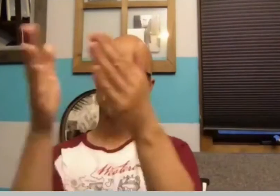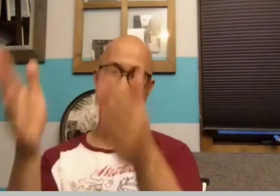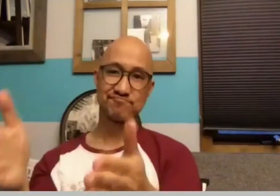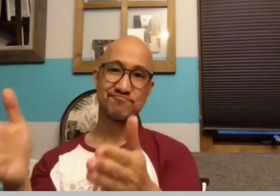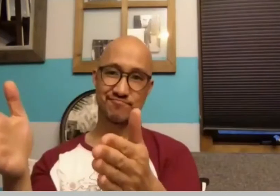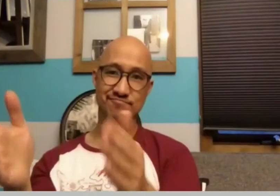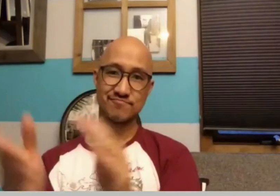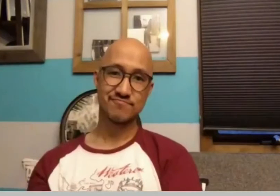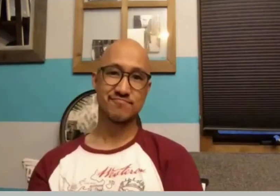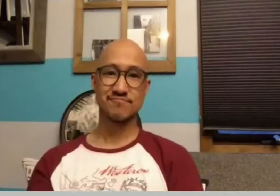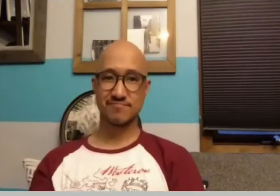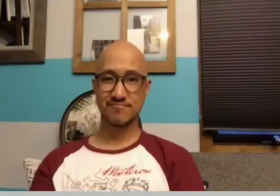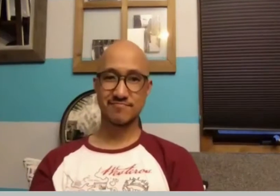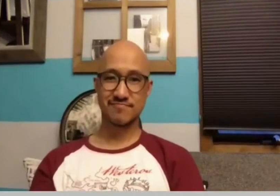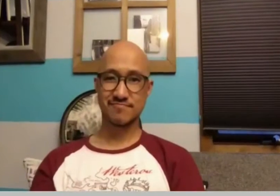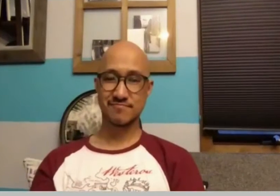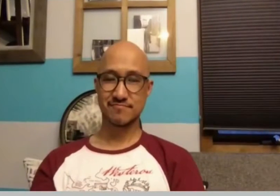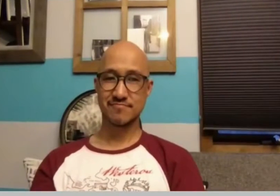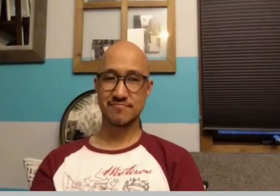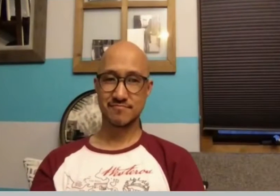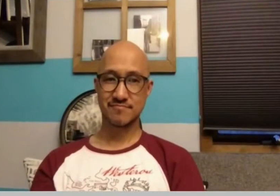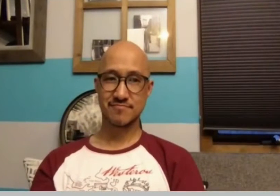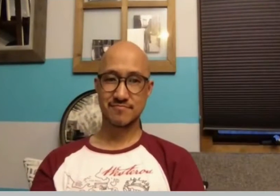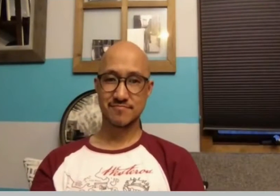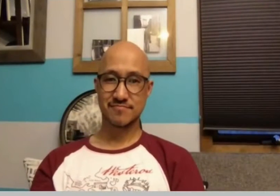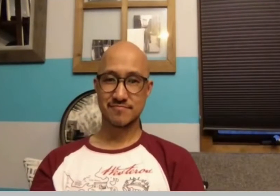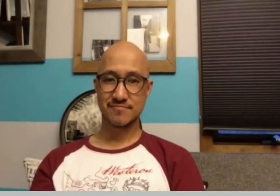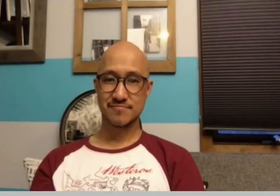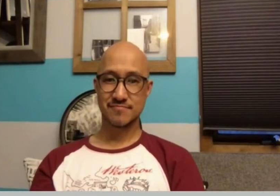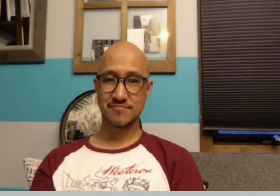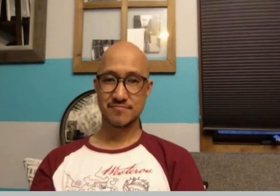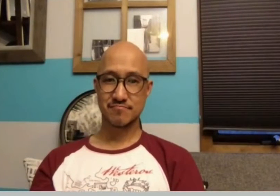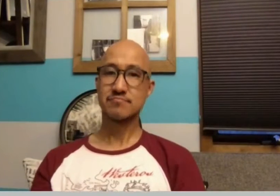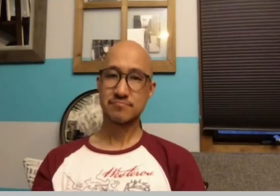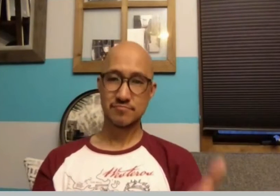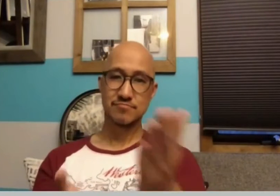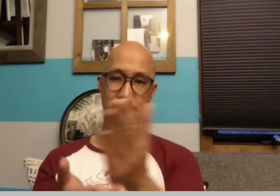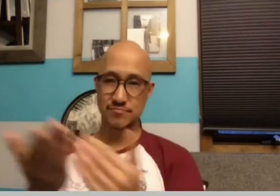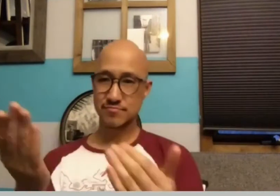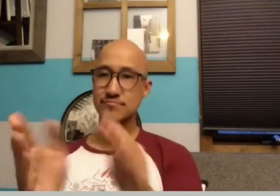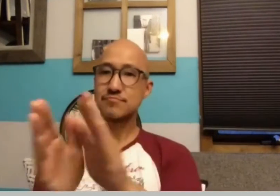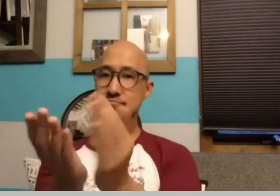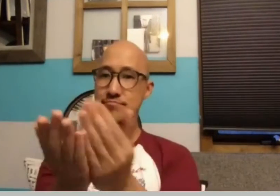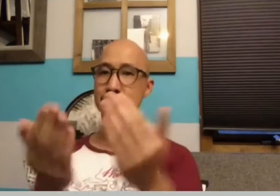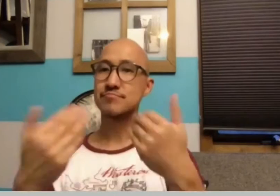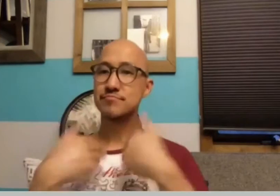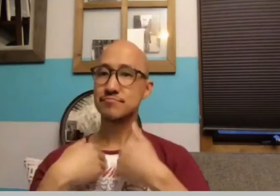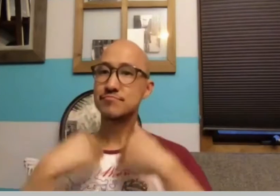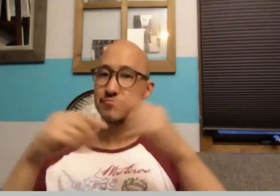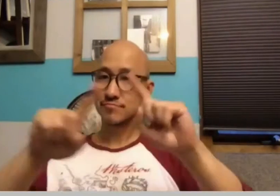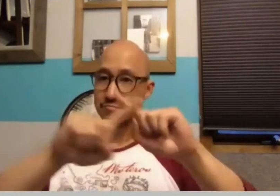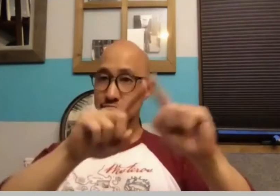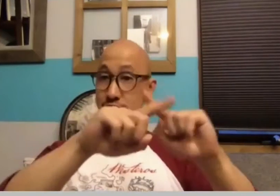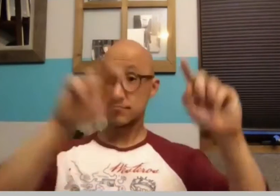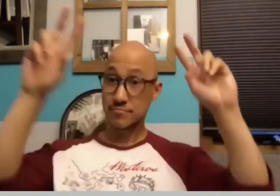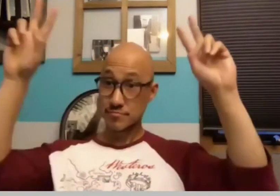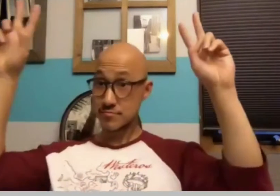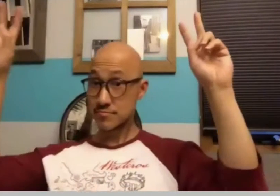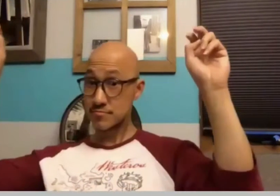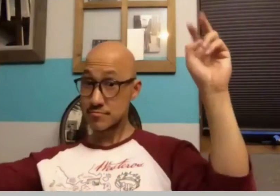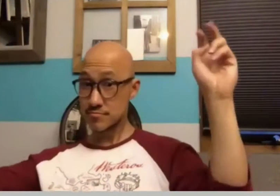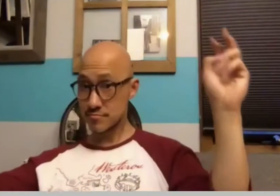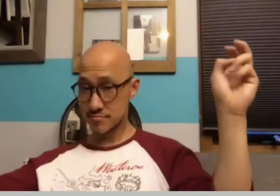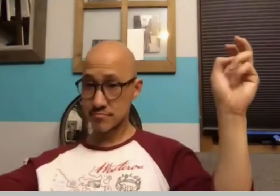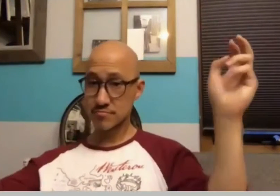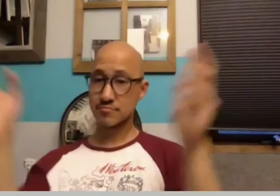different audience, particular audience. Some overlap, and they have different themes. Some overlap. There are some common themes I think we could take away from that we'll